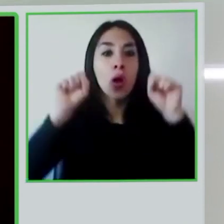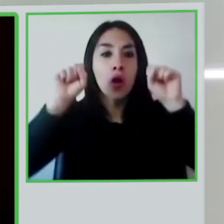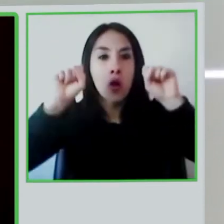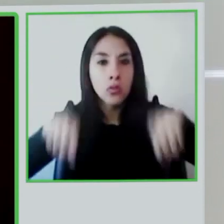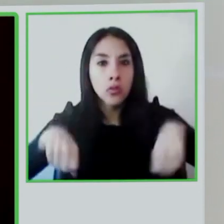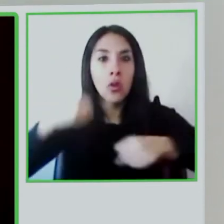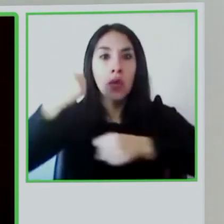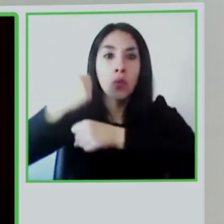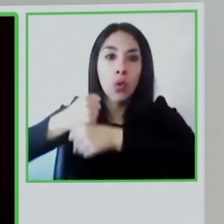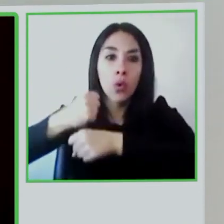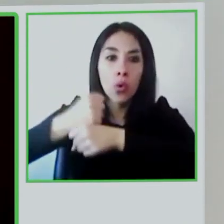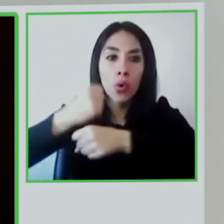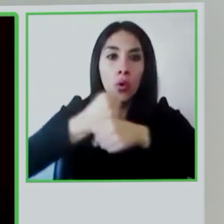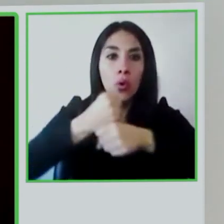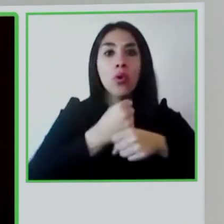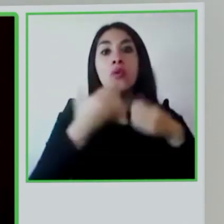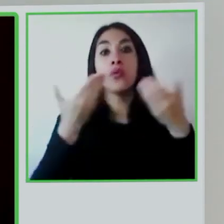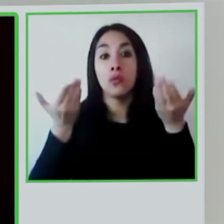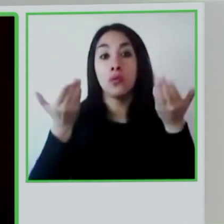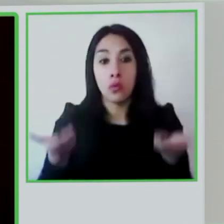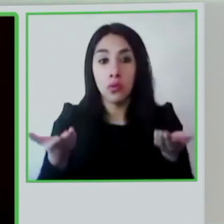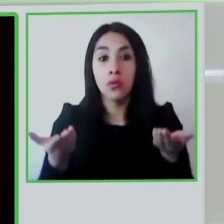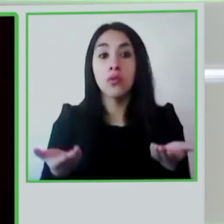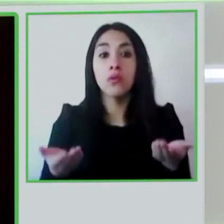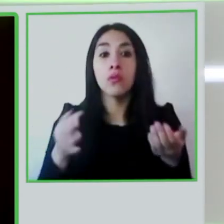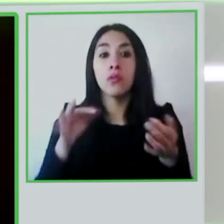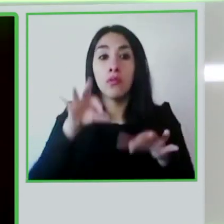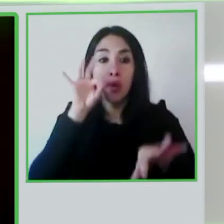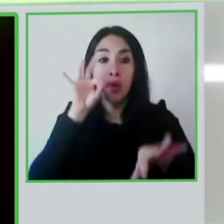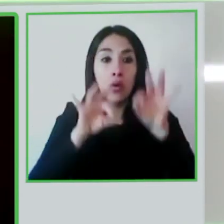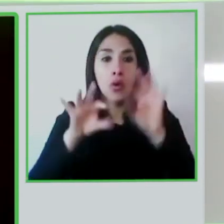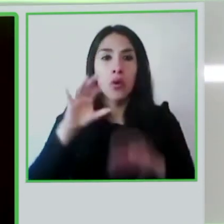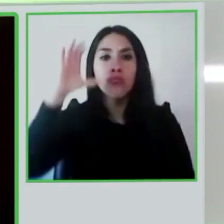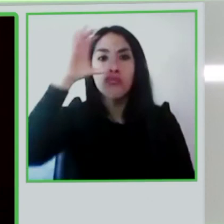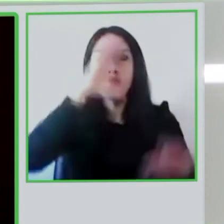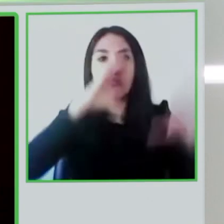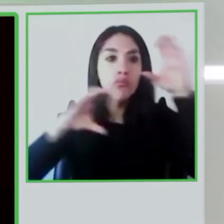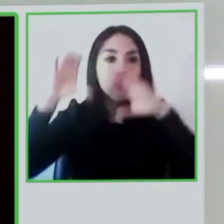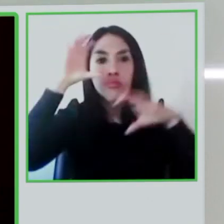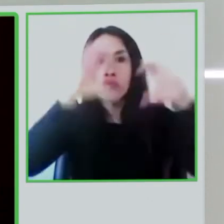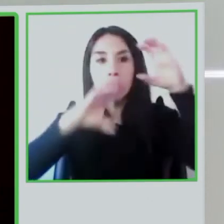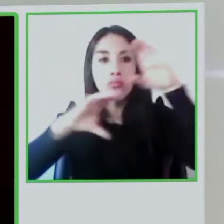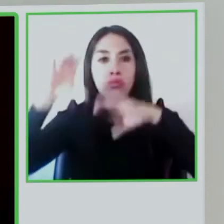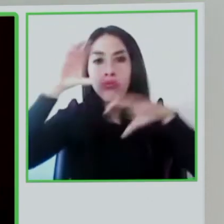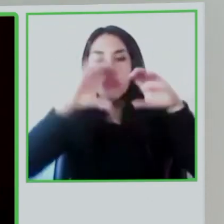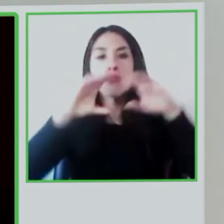And that way we have to continue building opportunities